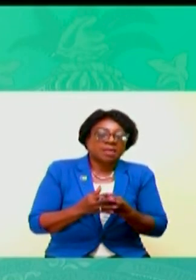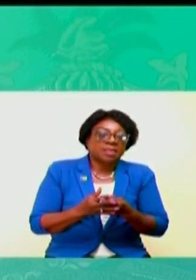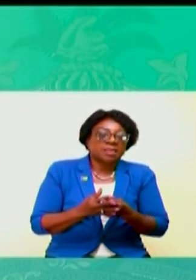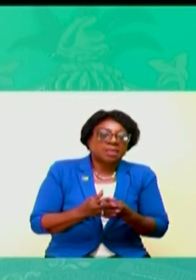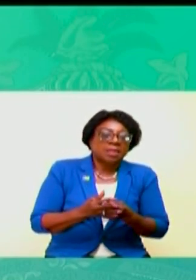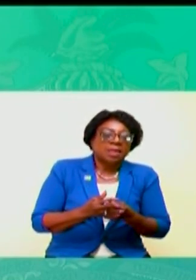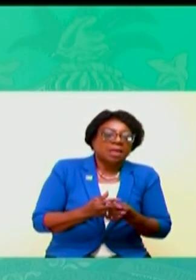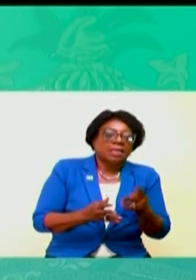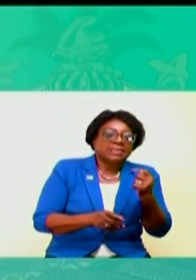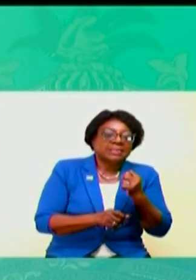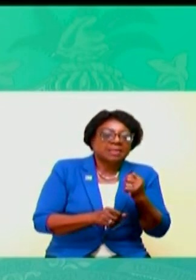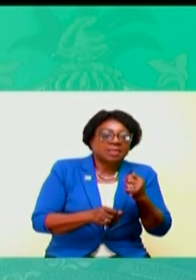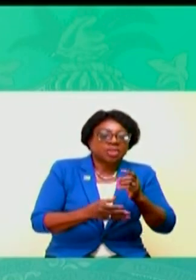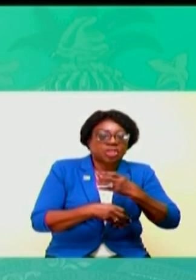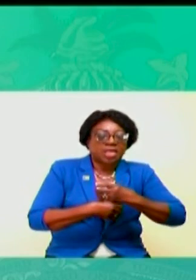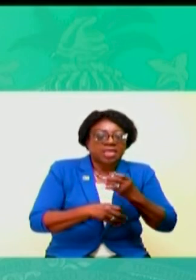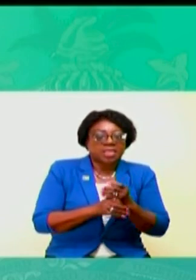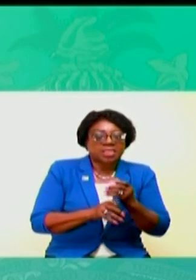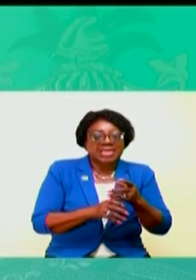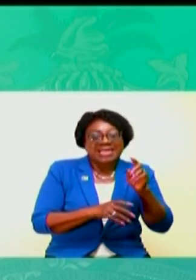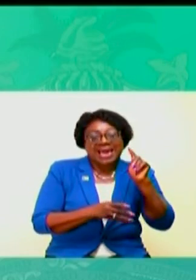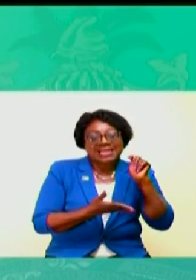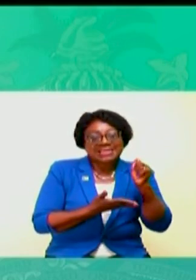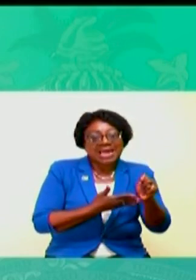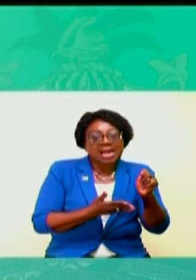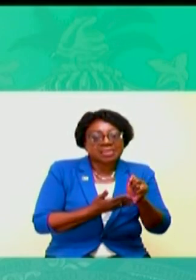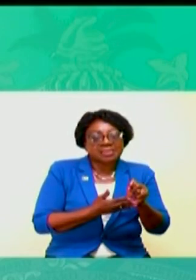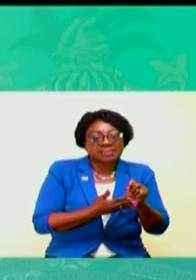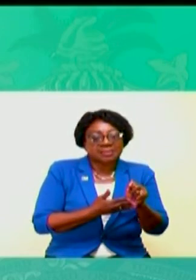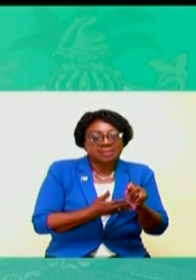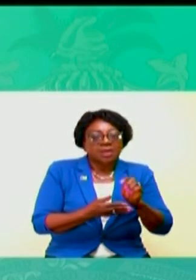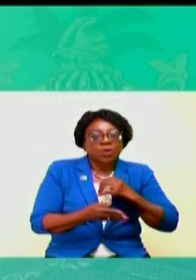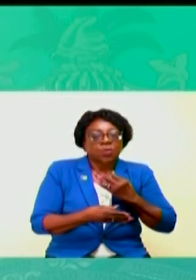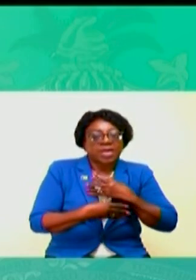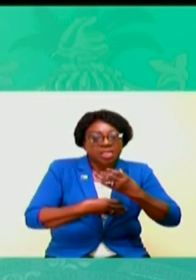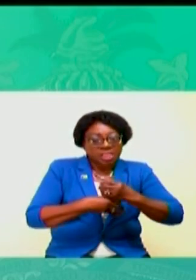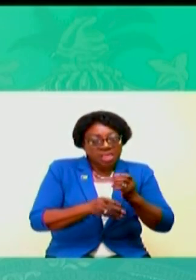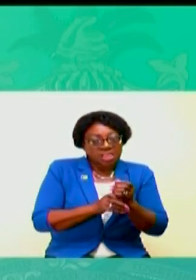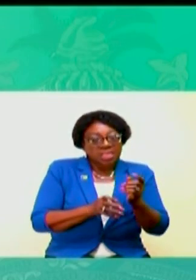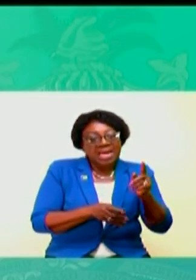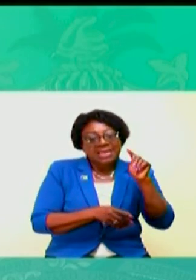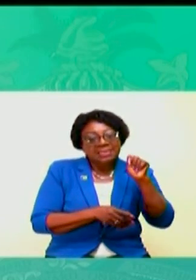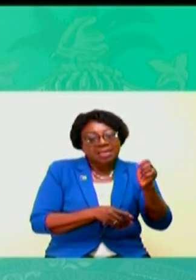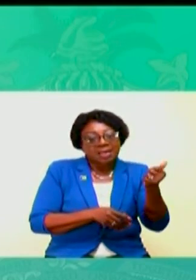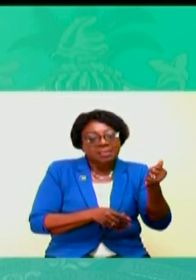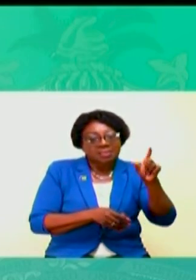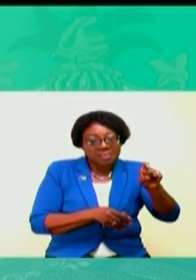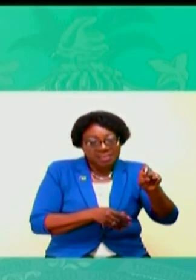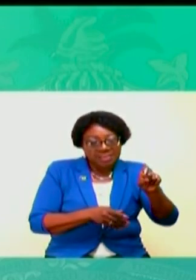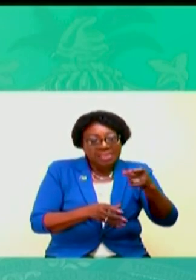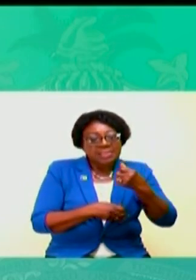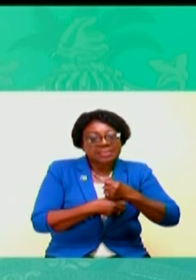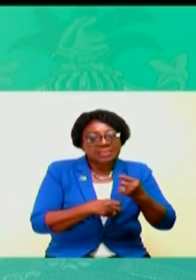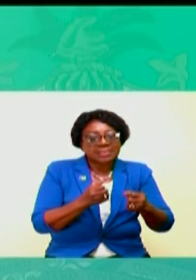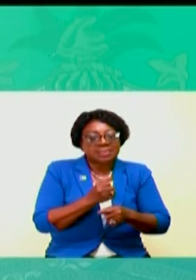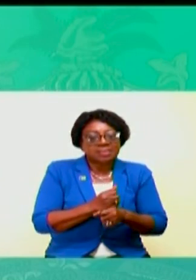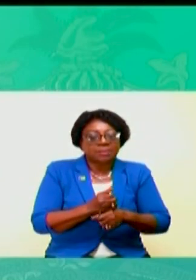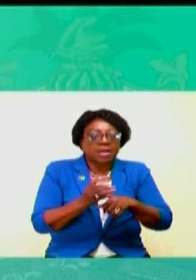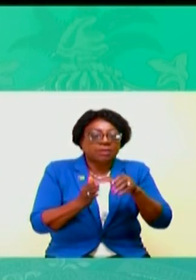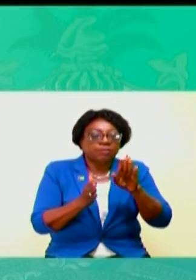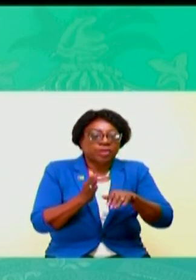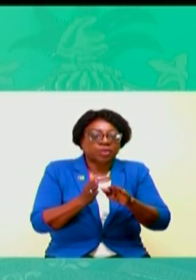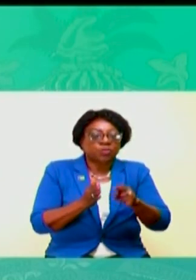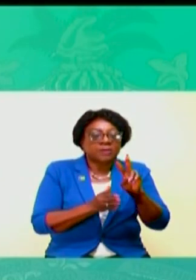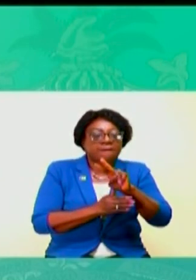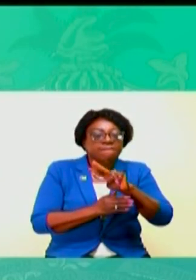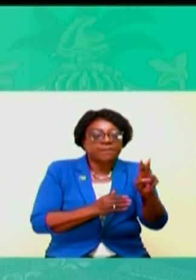our taxation system. We are transforming our tax system, and we have already reduced VAT back down,